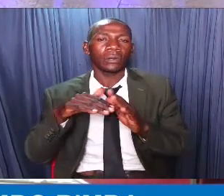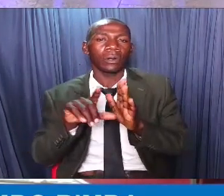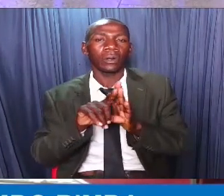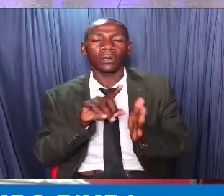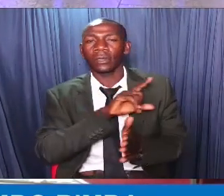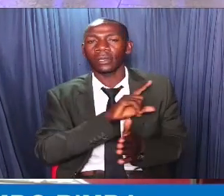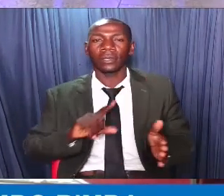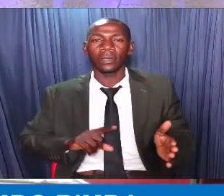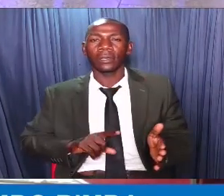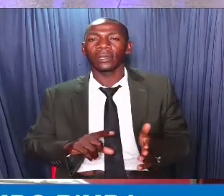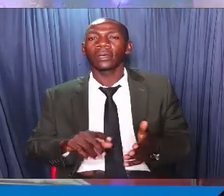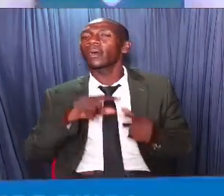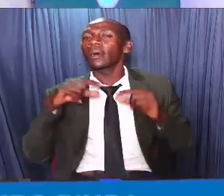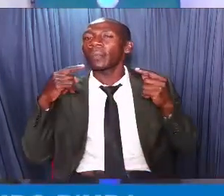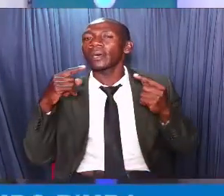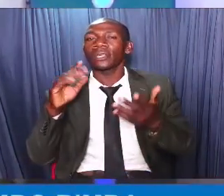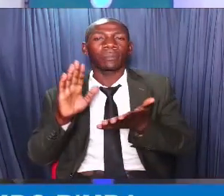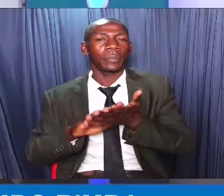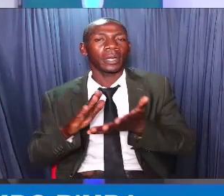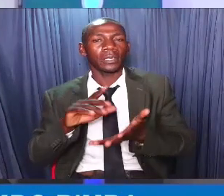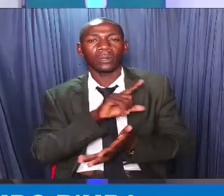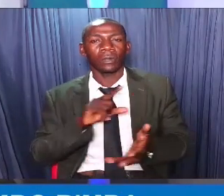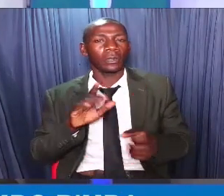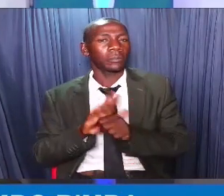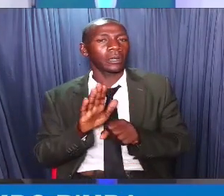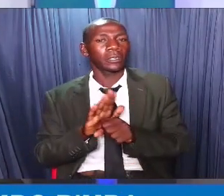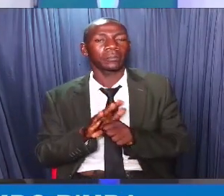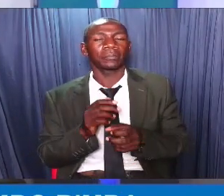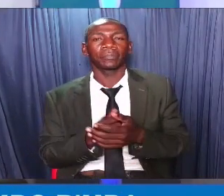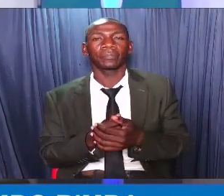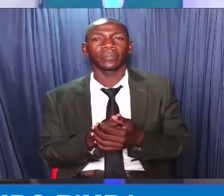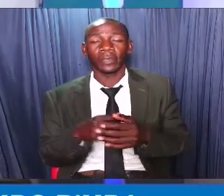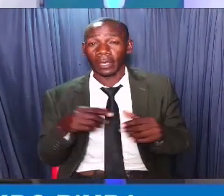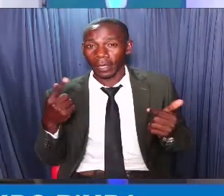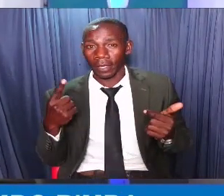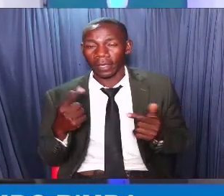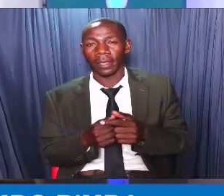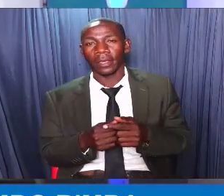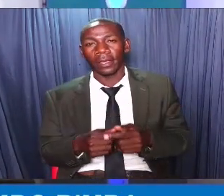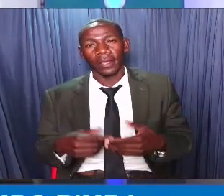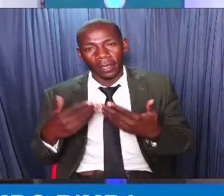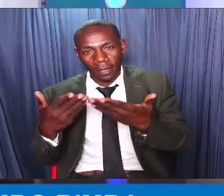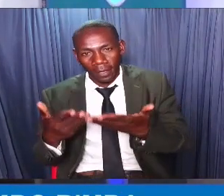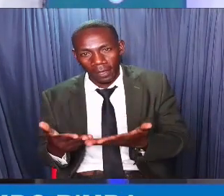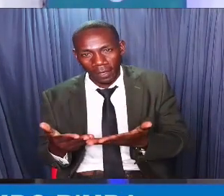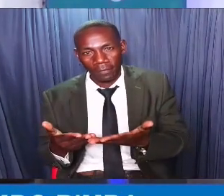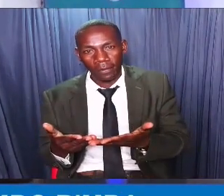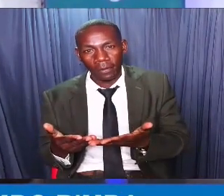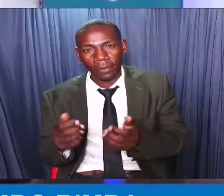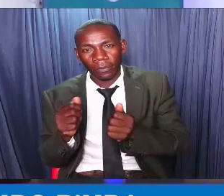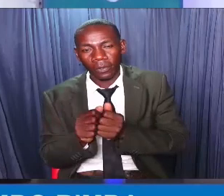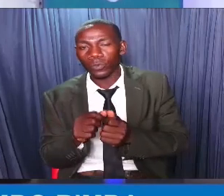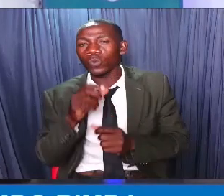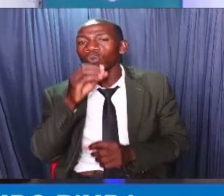God. Naye anasema pastor bwana asifiwe sana. And she says pastor praise God so much. Okay. Basi kumpa hivi na mrija. So when you give her with a